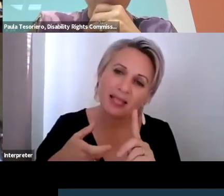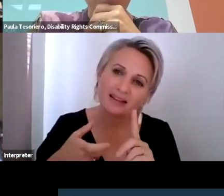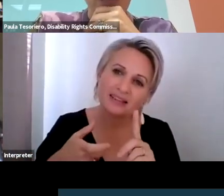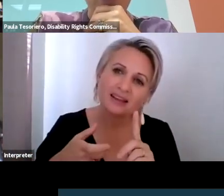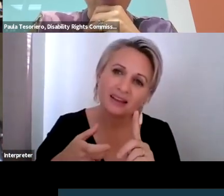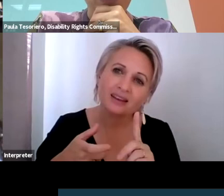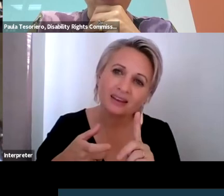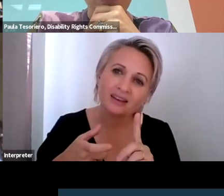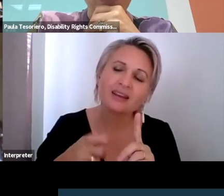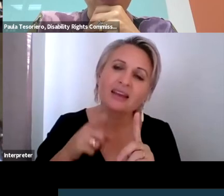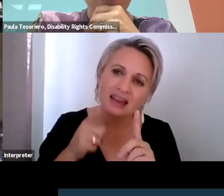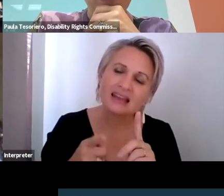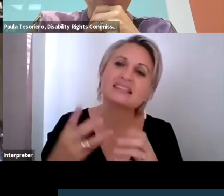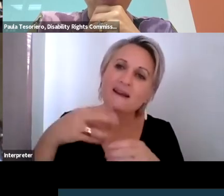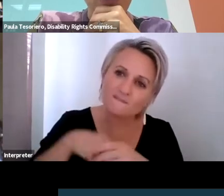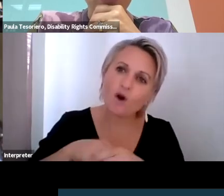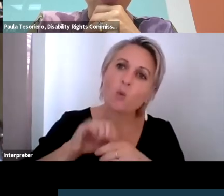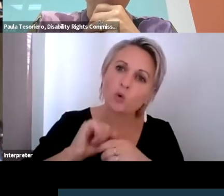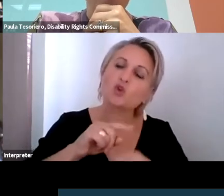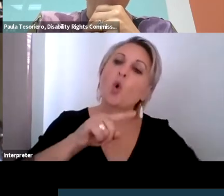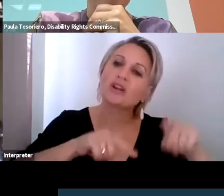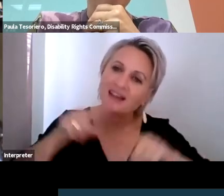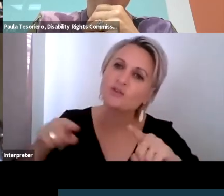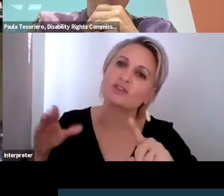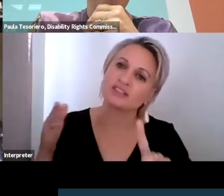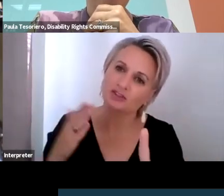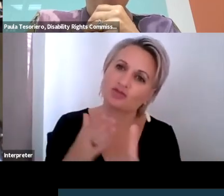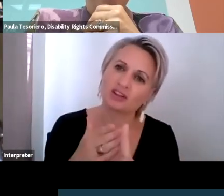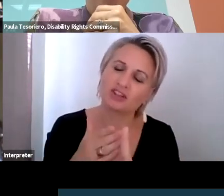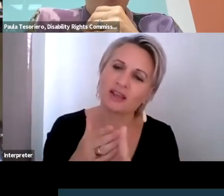much part of the diversity strategy, because